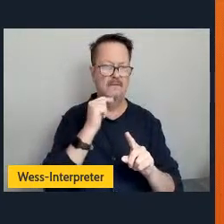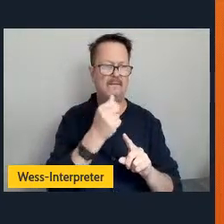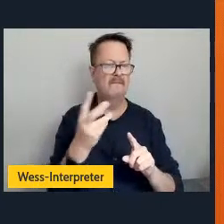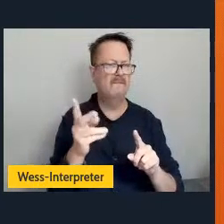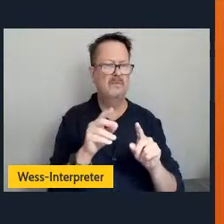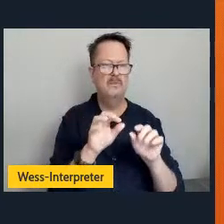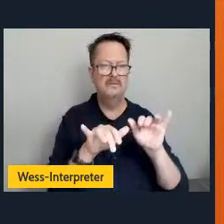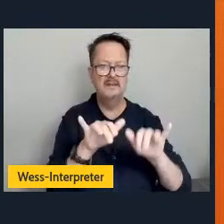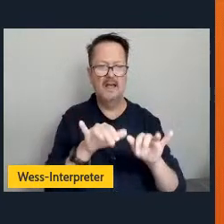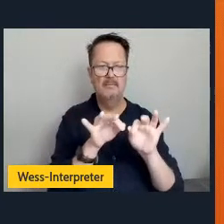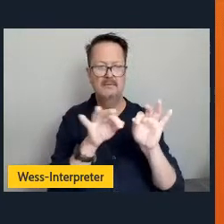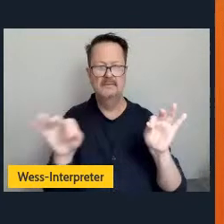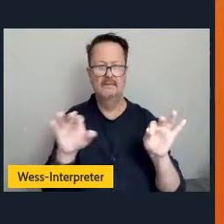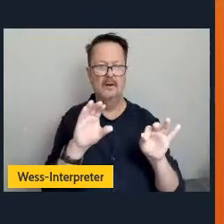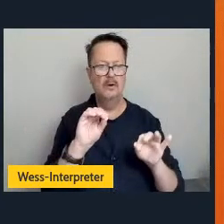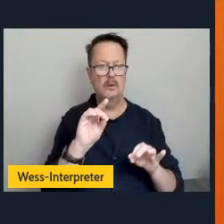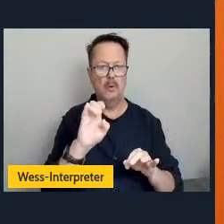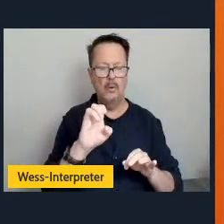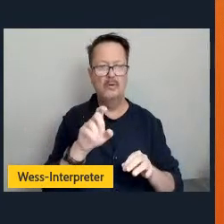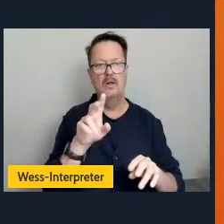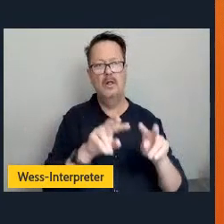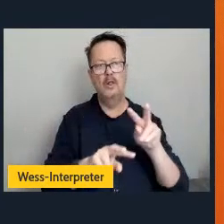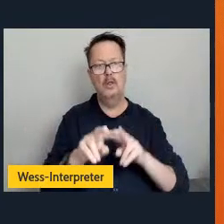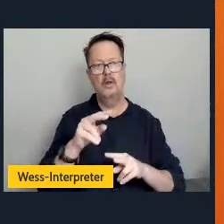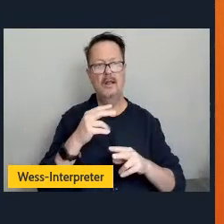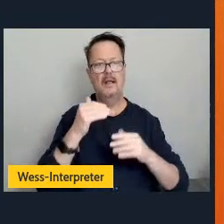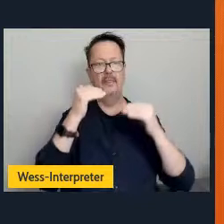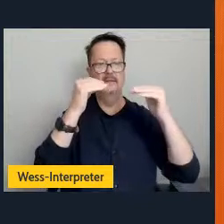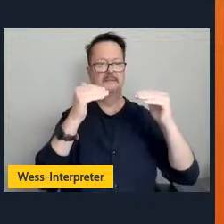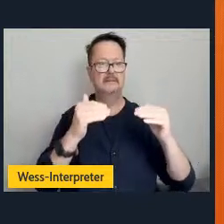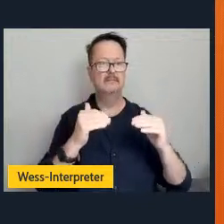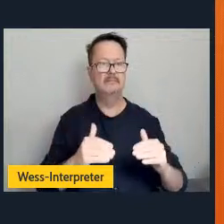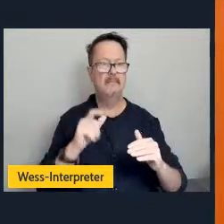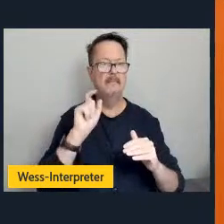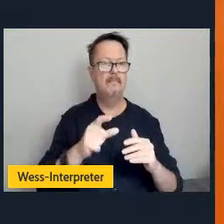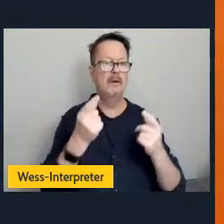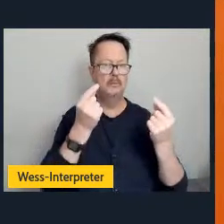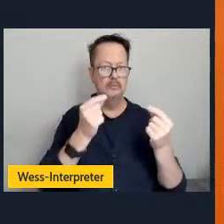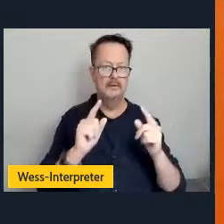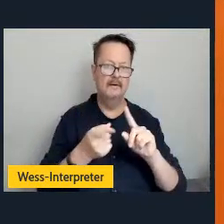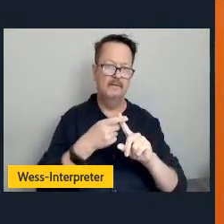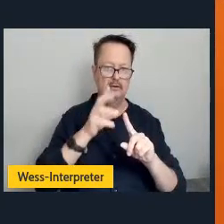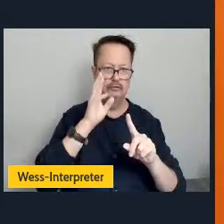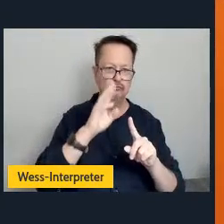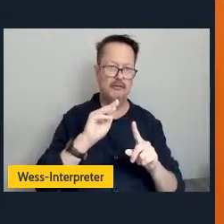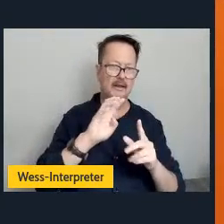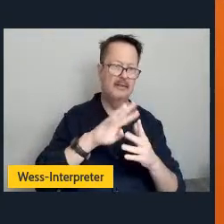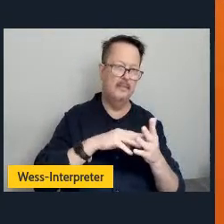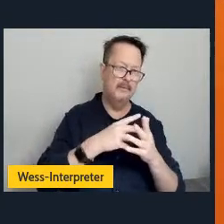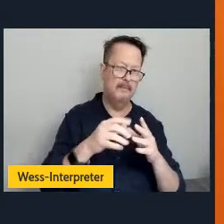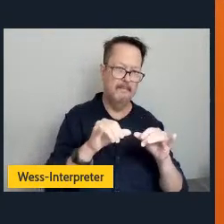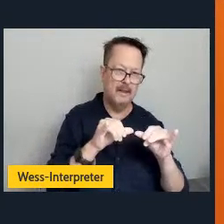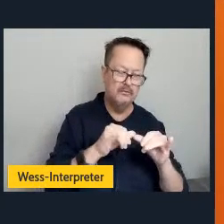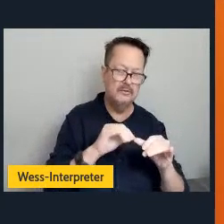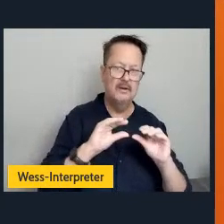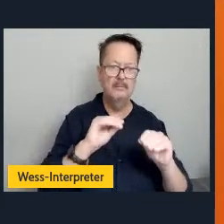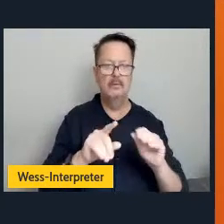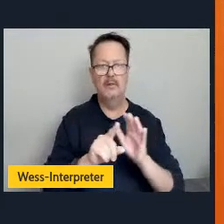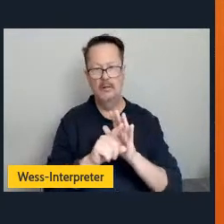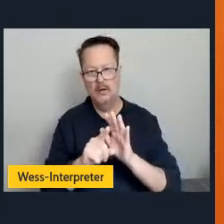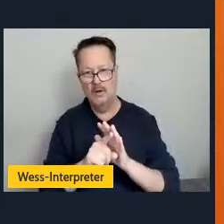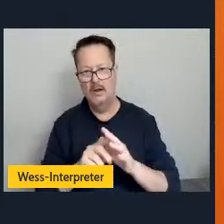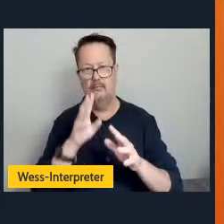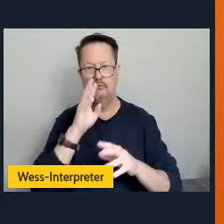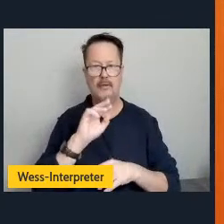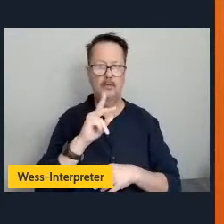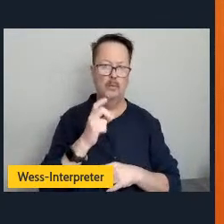bad. So let's take a look at the steps we have to do. So create metric, create alarm on that metric, create widget with that